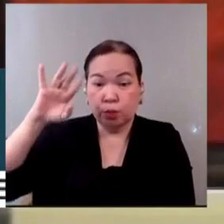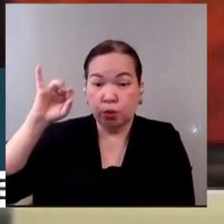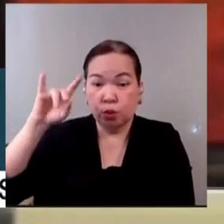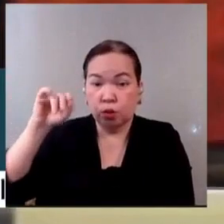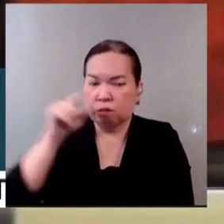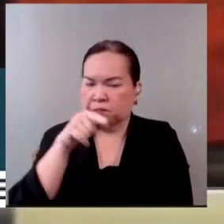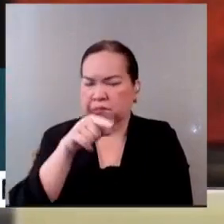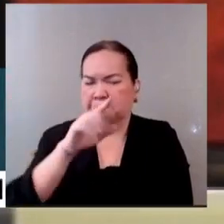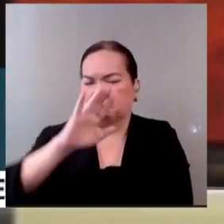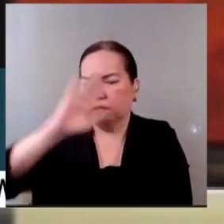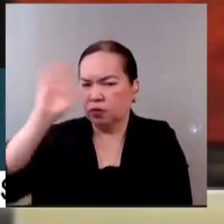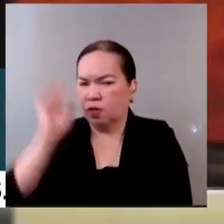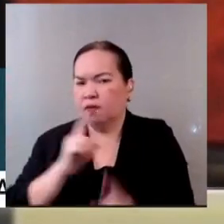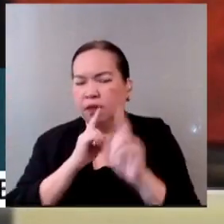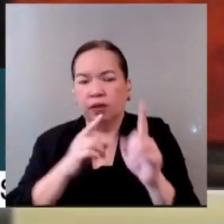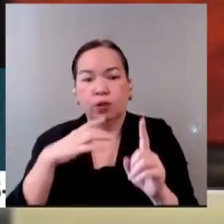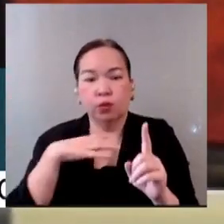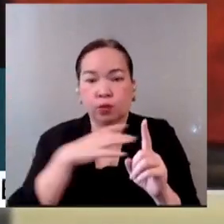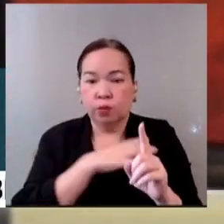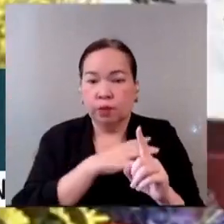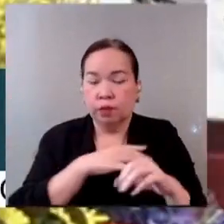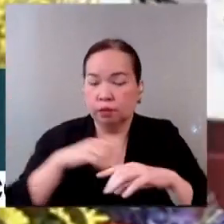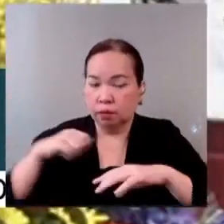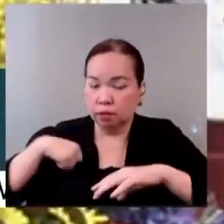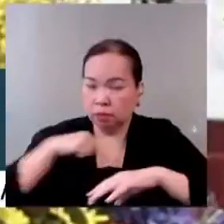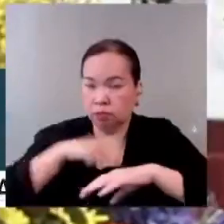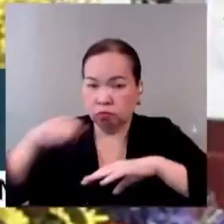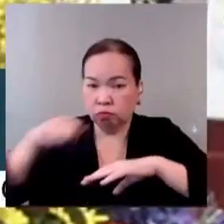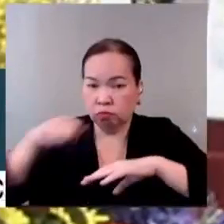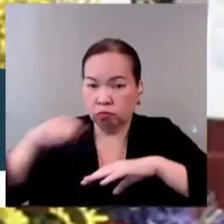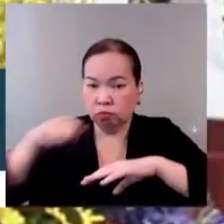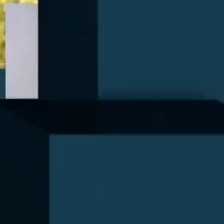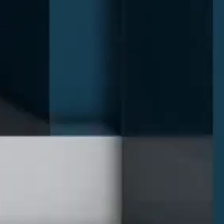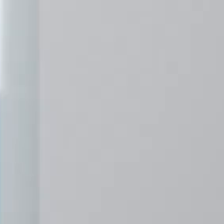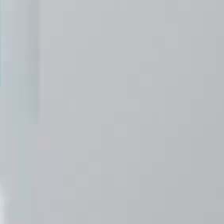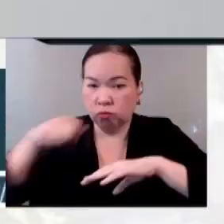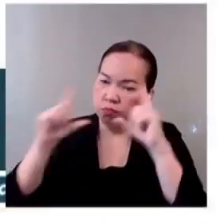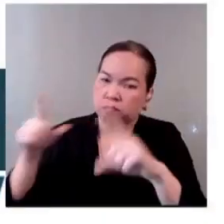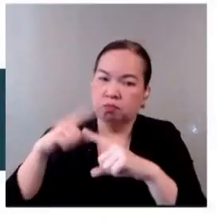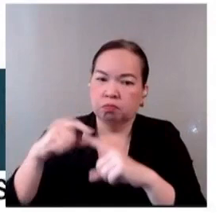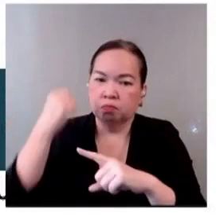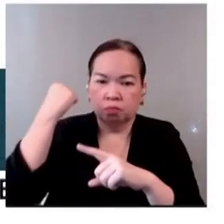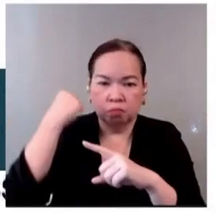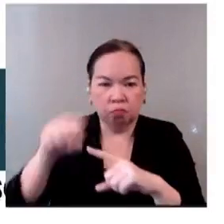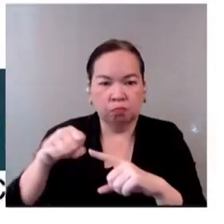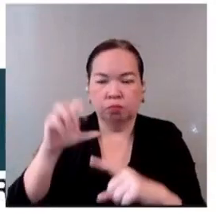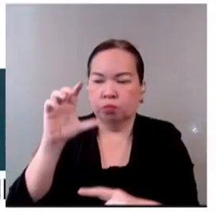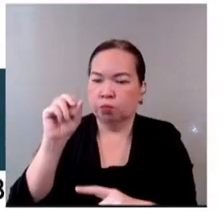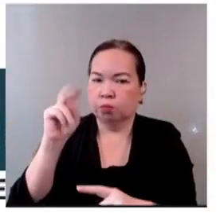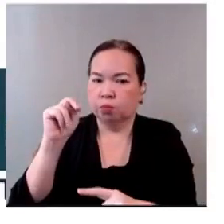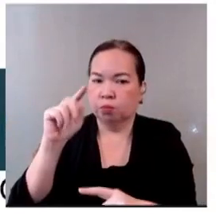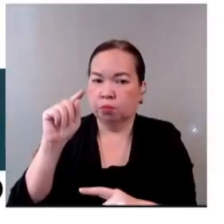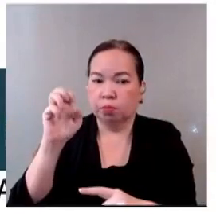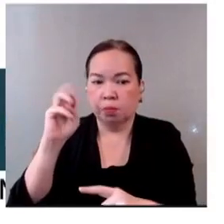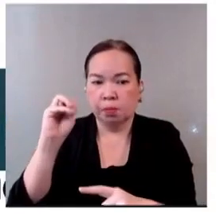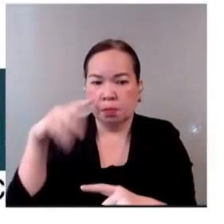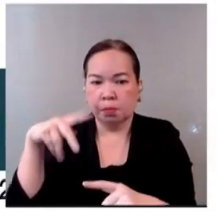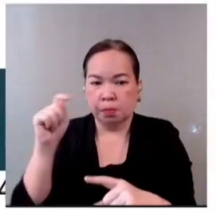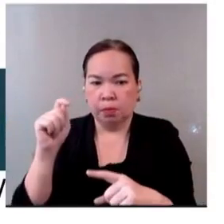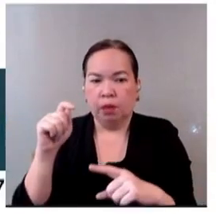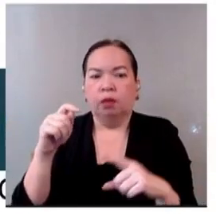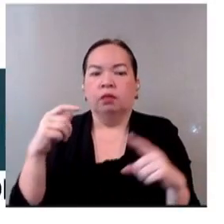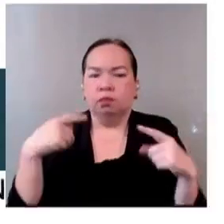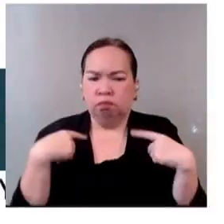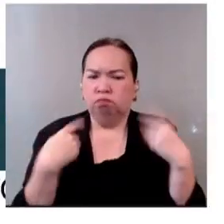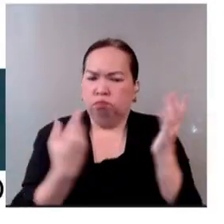committee hearings, prompting lawmakers to cite him in contempt. We have proof to show siya